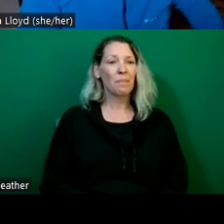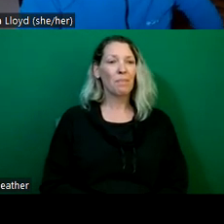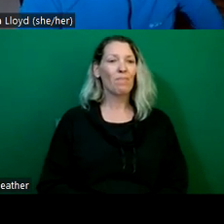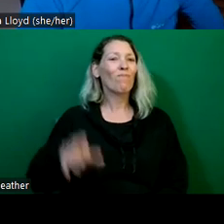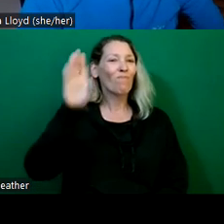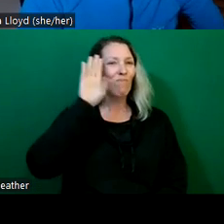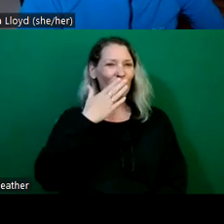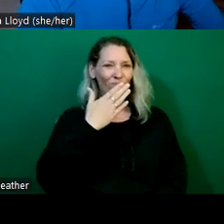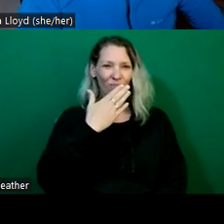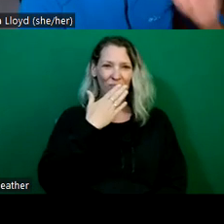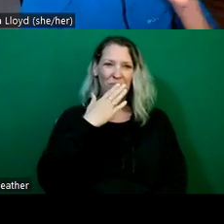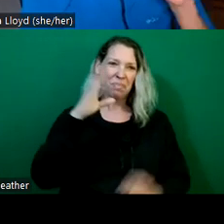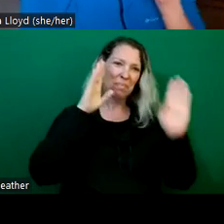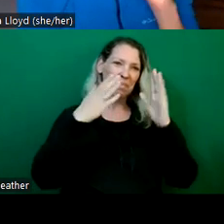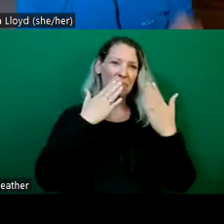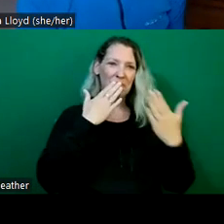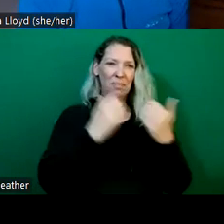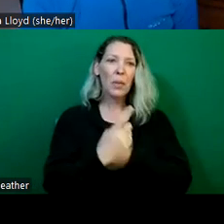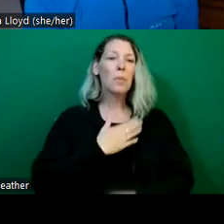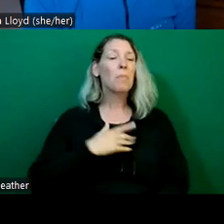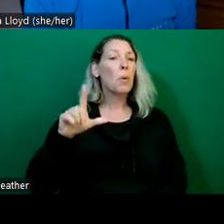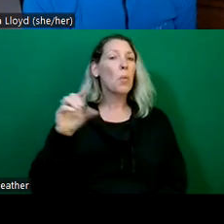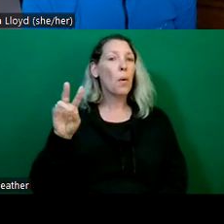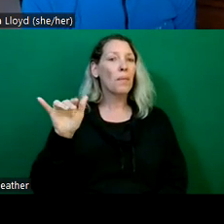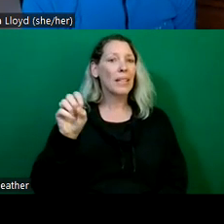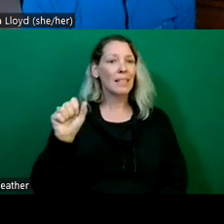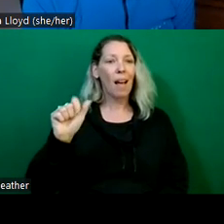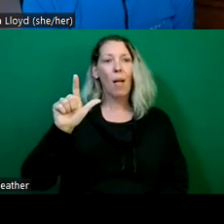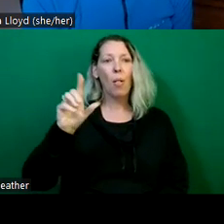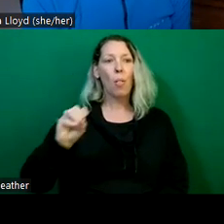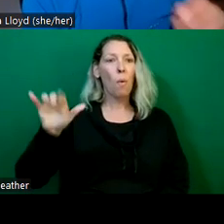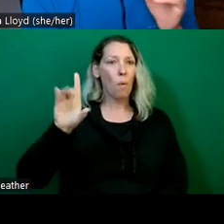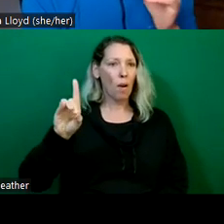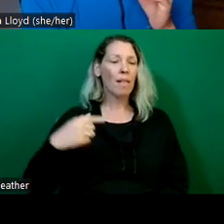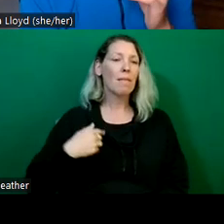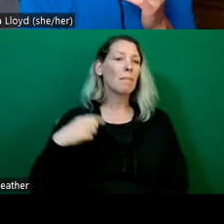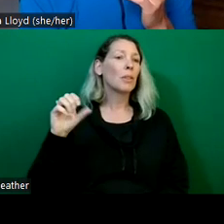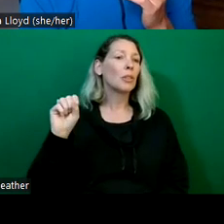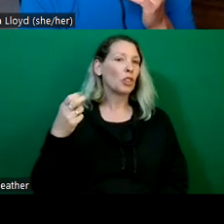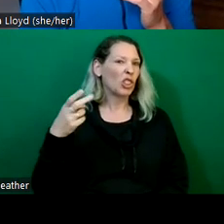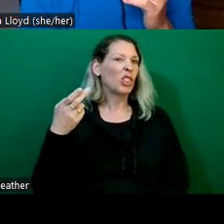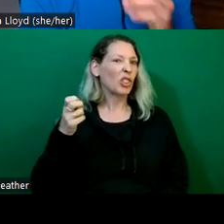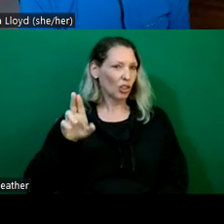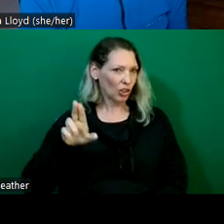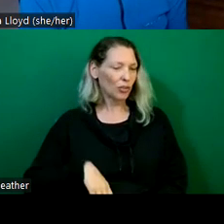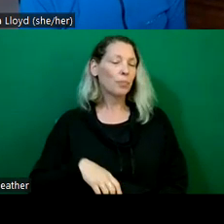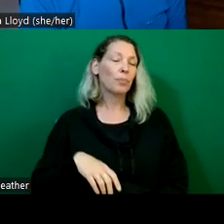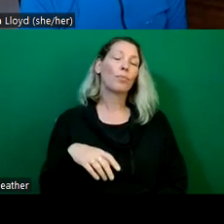Sure, thank you. Thank you, everyone. Hi, my name is Lavisa Lloyd. I use she and her